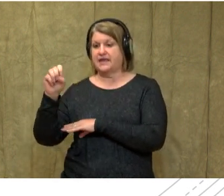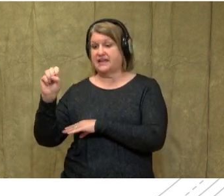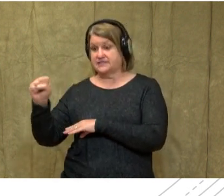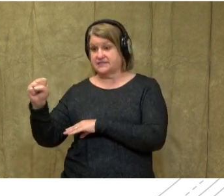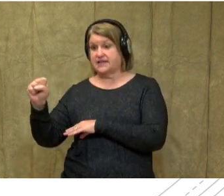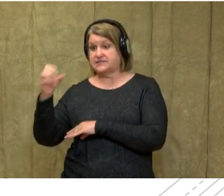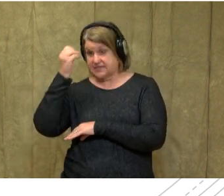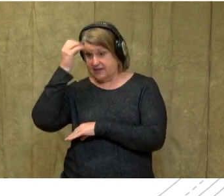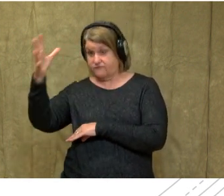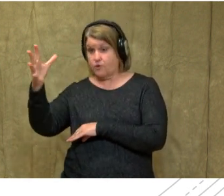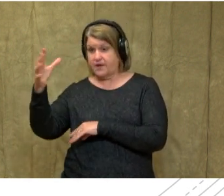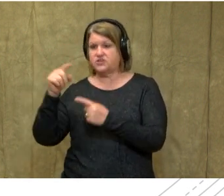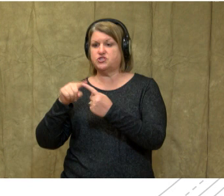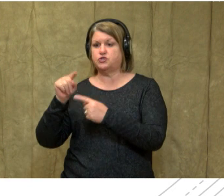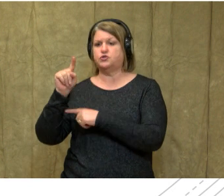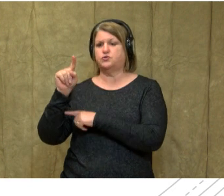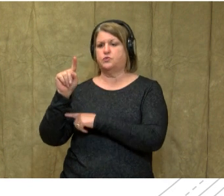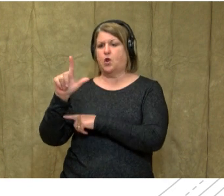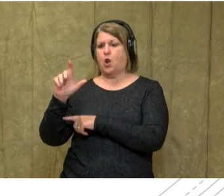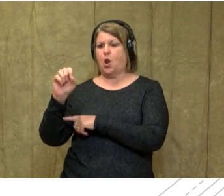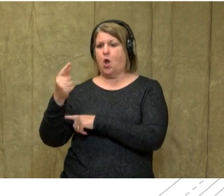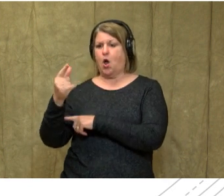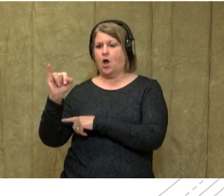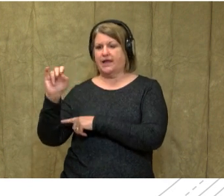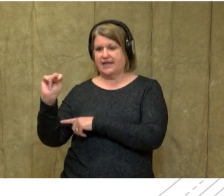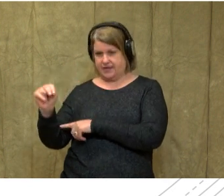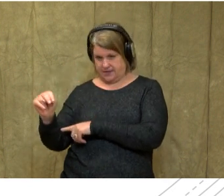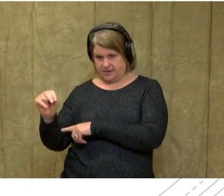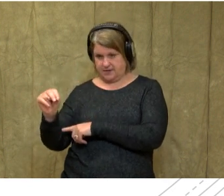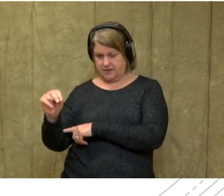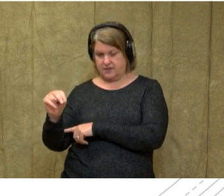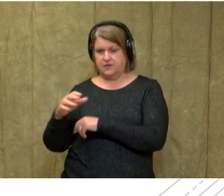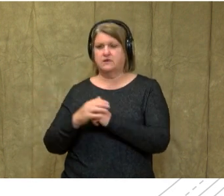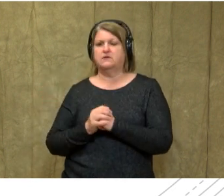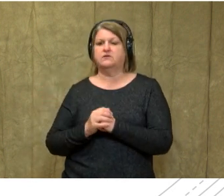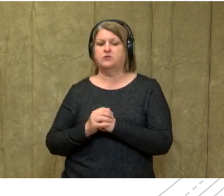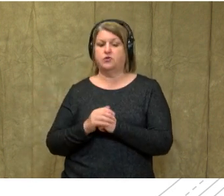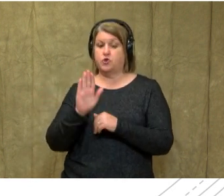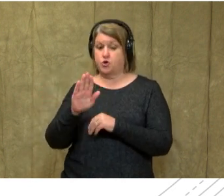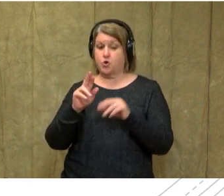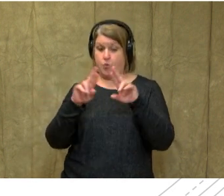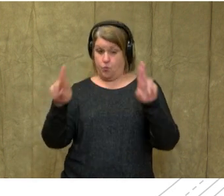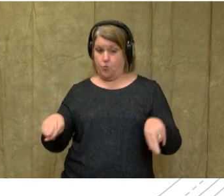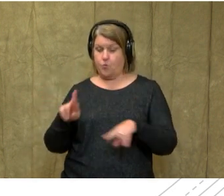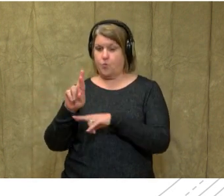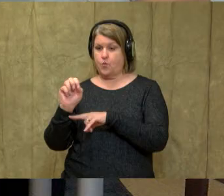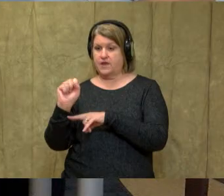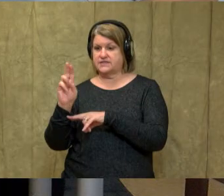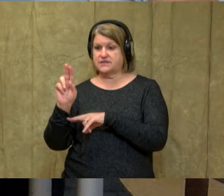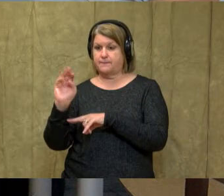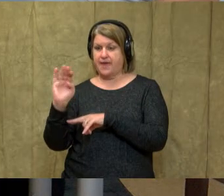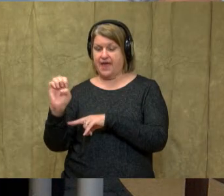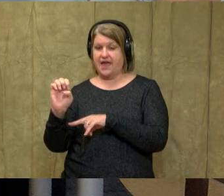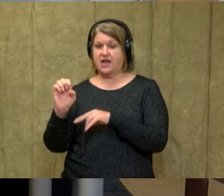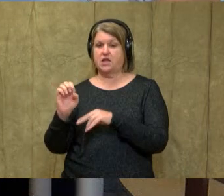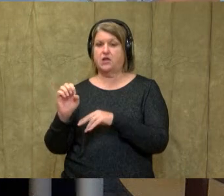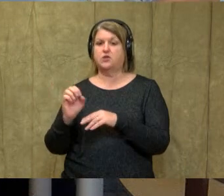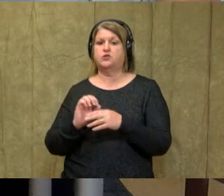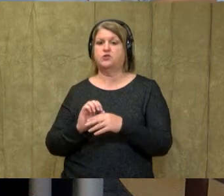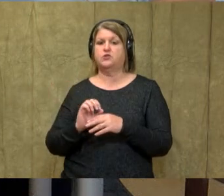this is available there. That's right. You can go back and update your resume. Because a lot of them have already been started. Yes, working with their either four-year career plan.